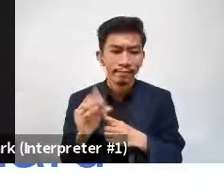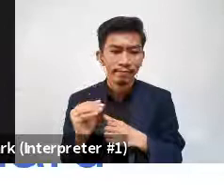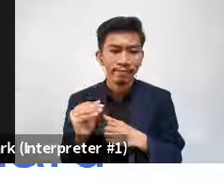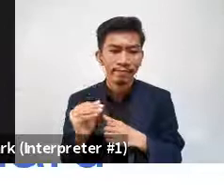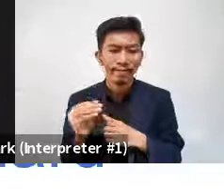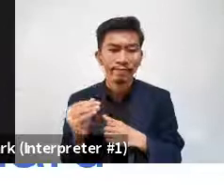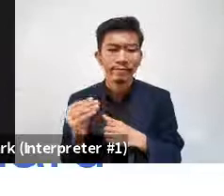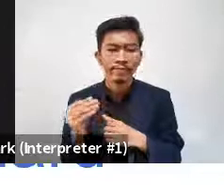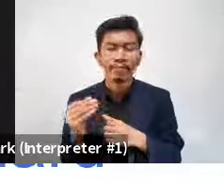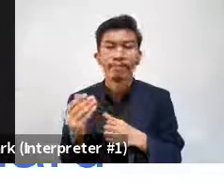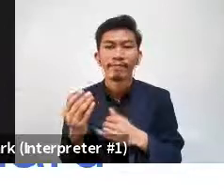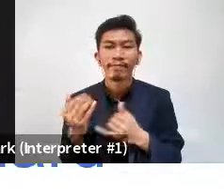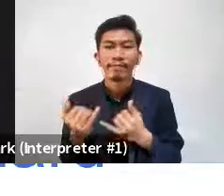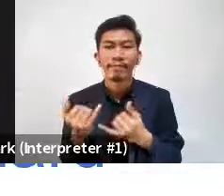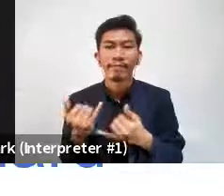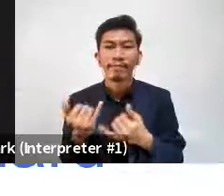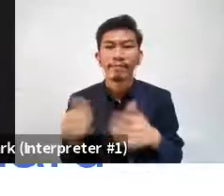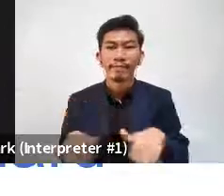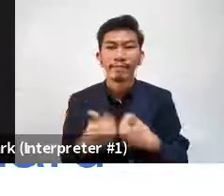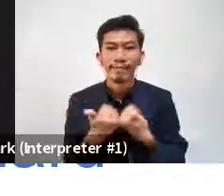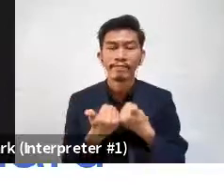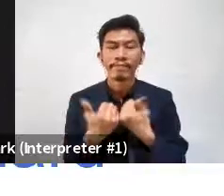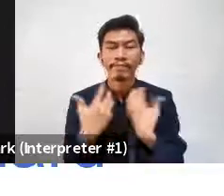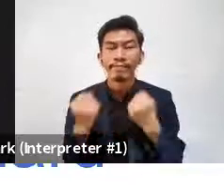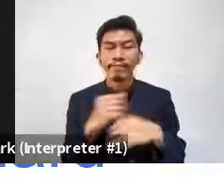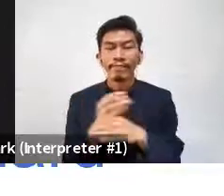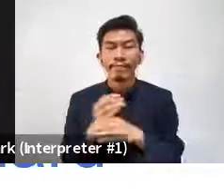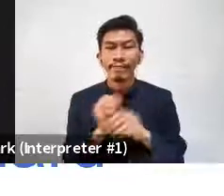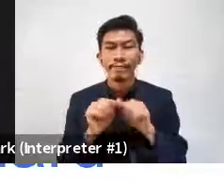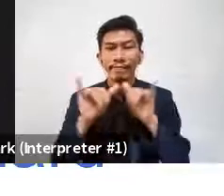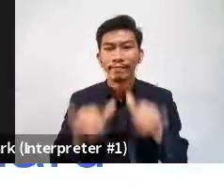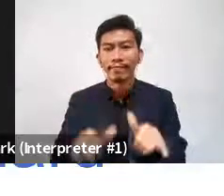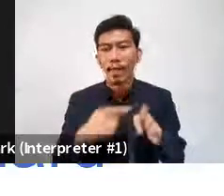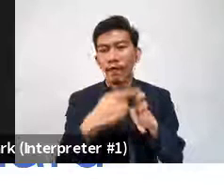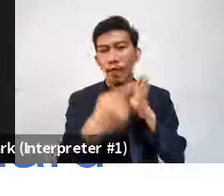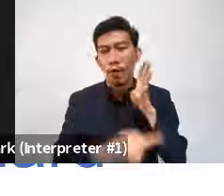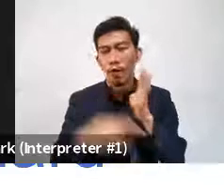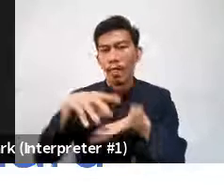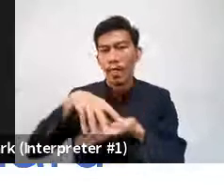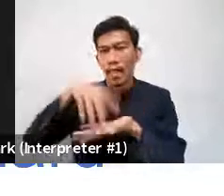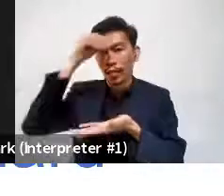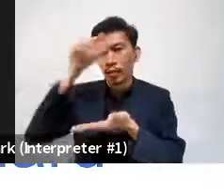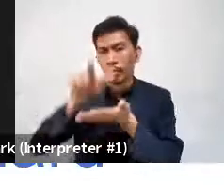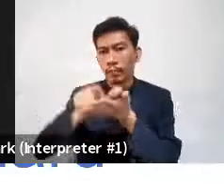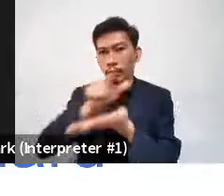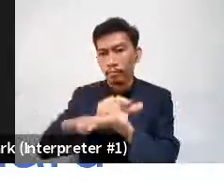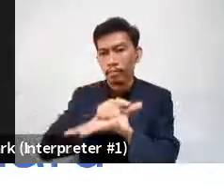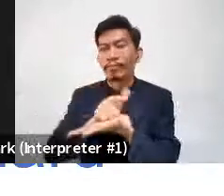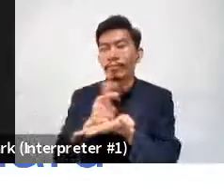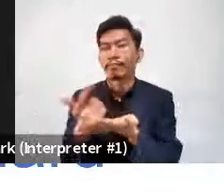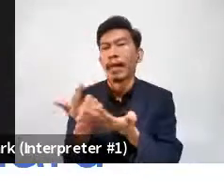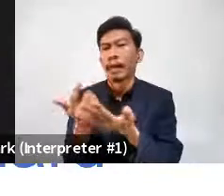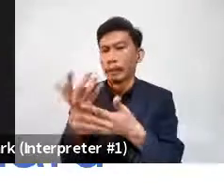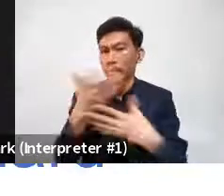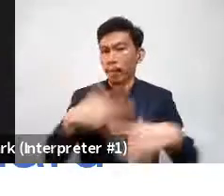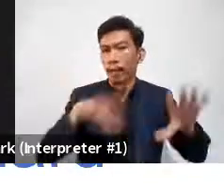given these challenges in the healthcare system, there are 4 important lessons that the country will learn after the pandemic, which I